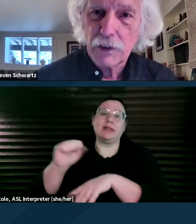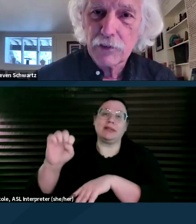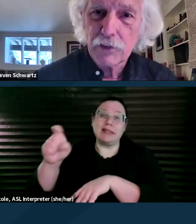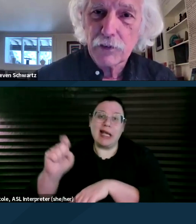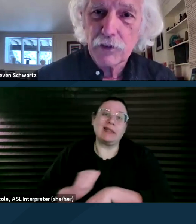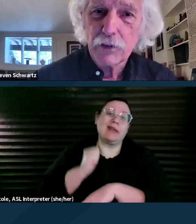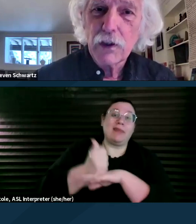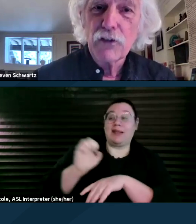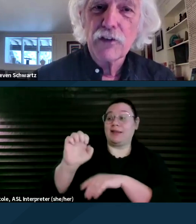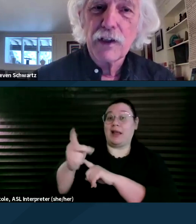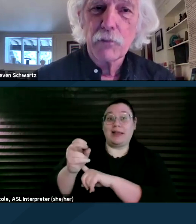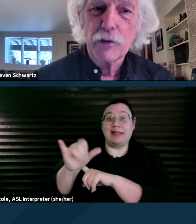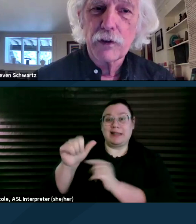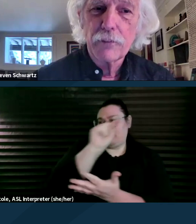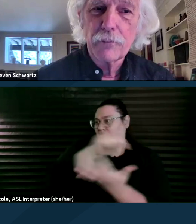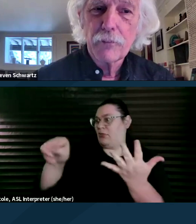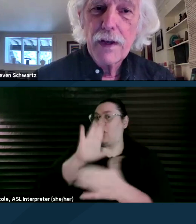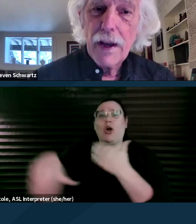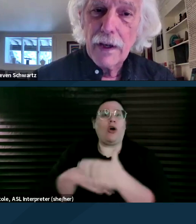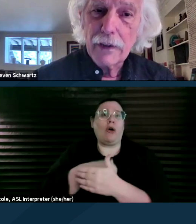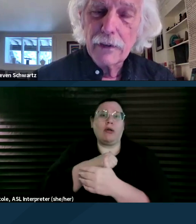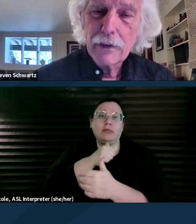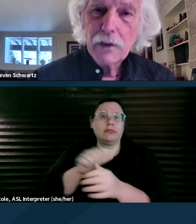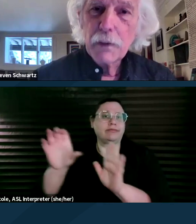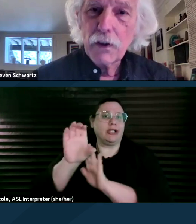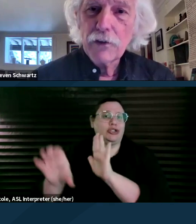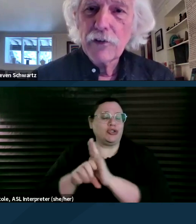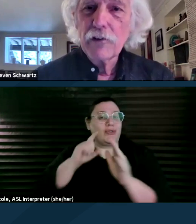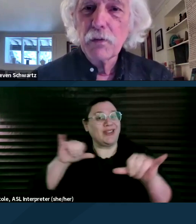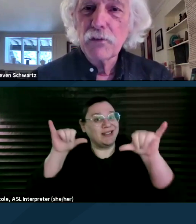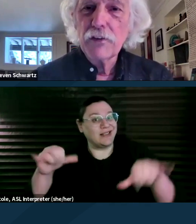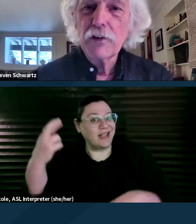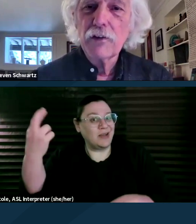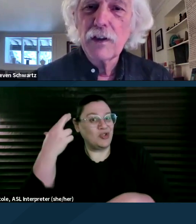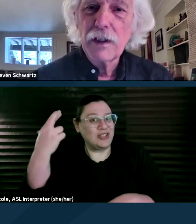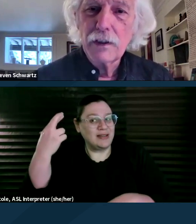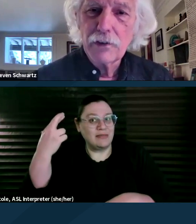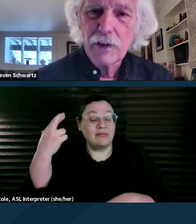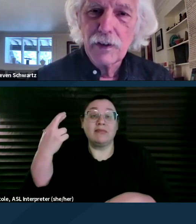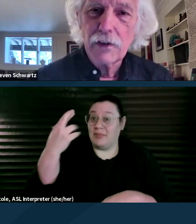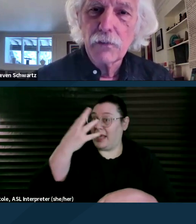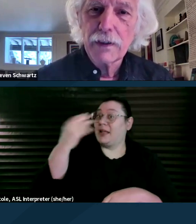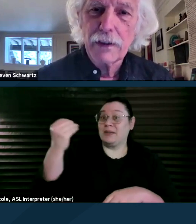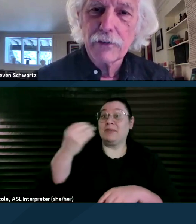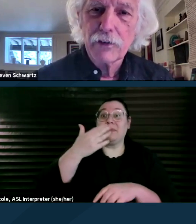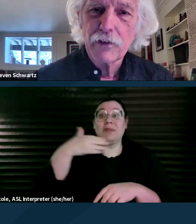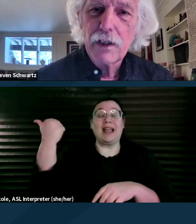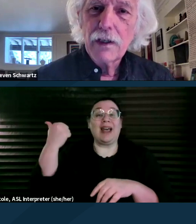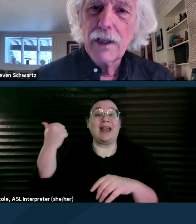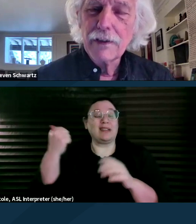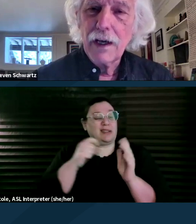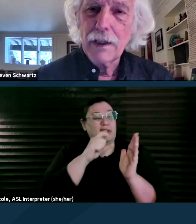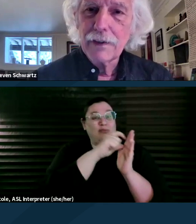also unconstitutional for the same reason. And because there's provisions in the